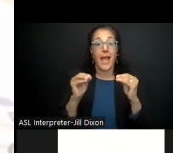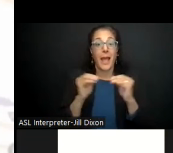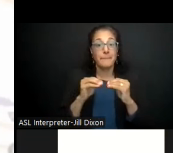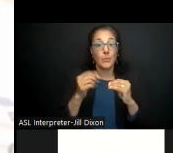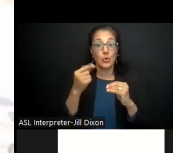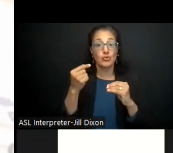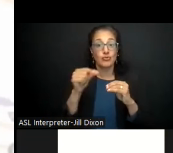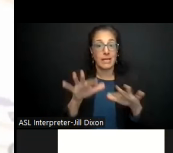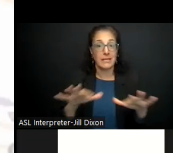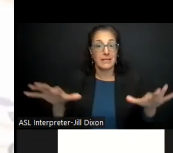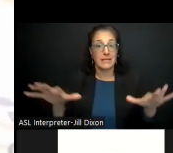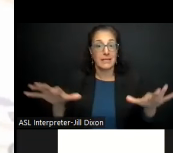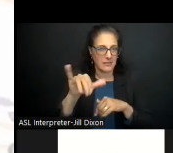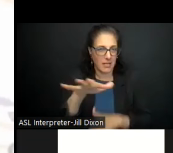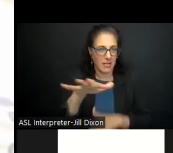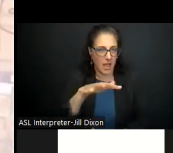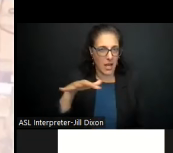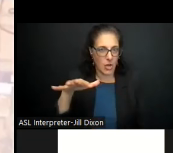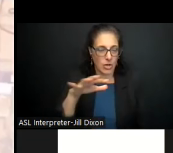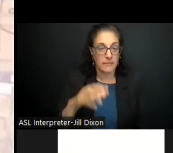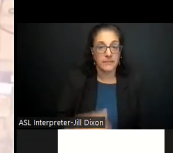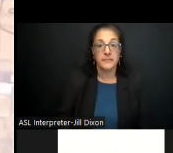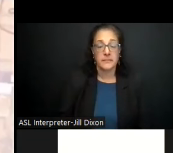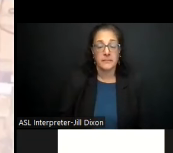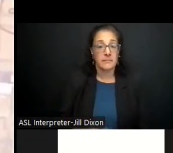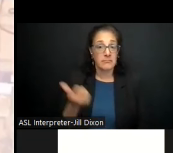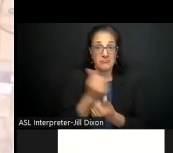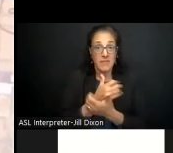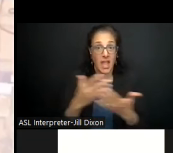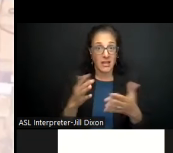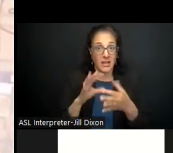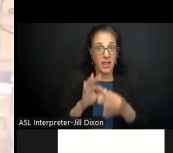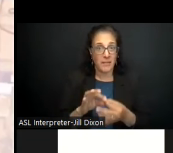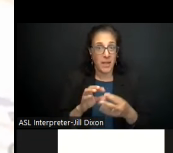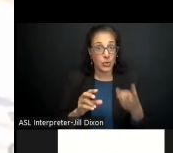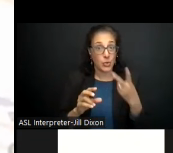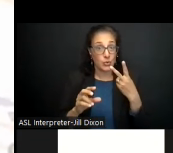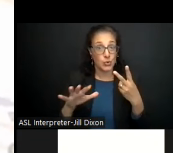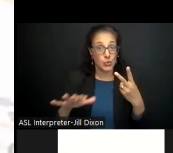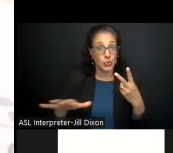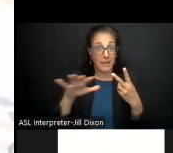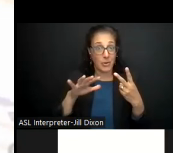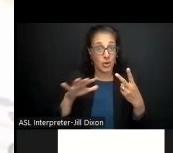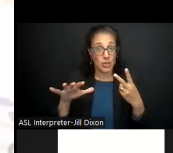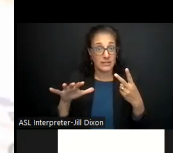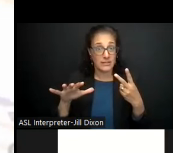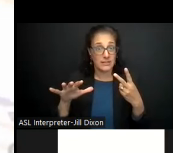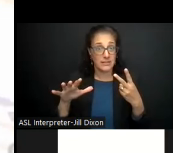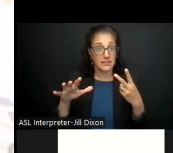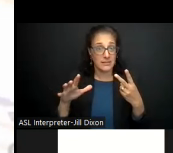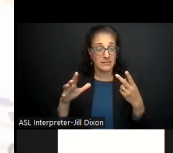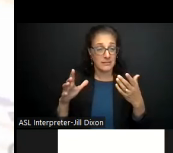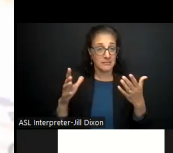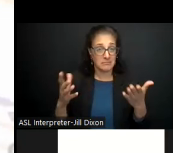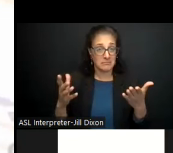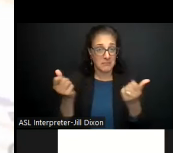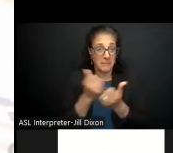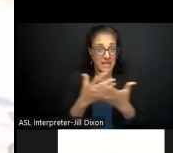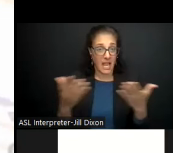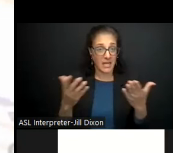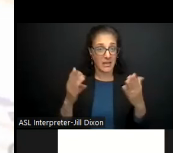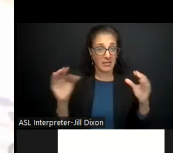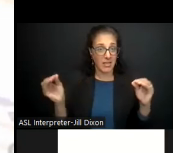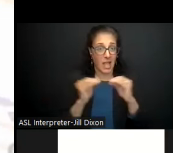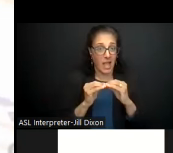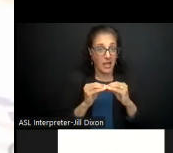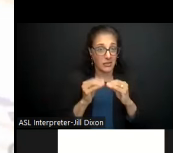this area. Is there anything about these two neighborhoods Is there anything else